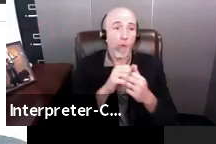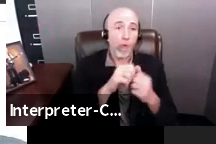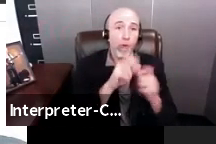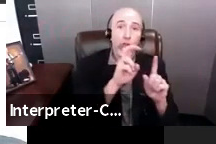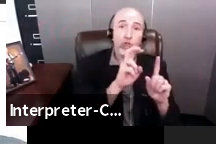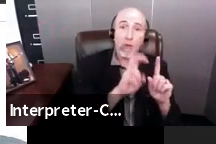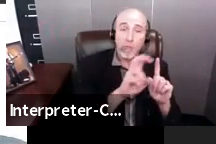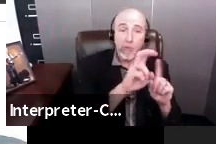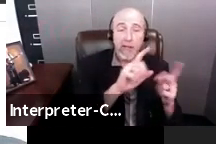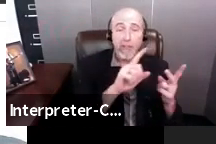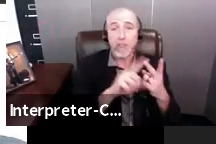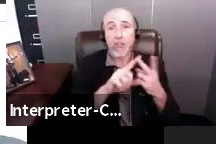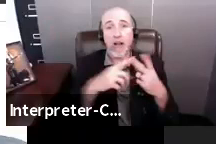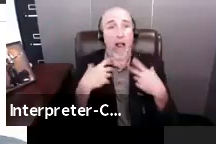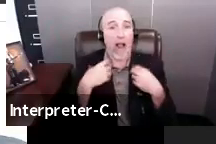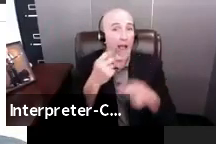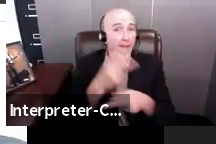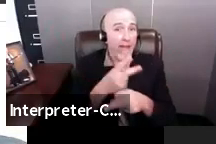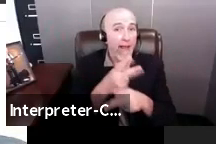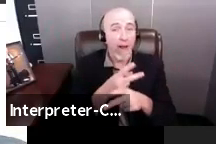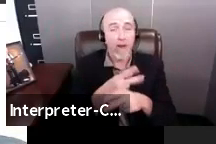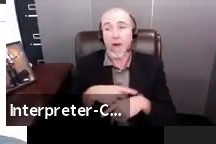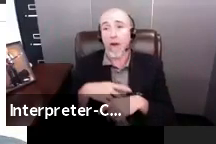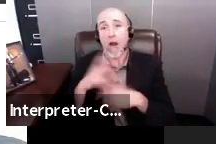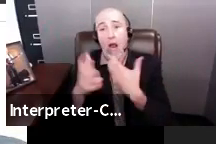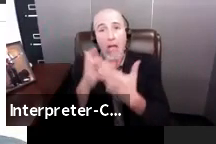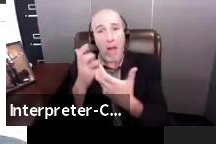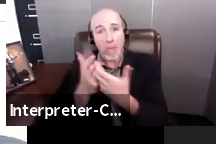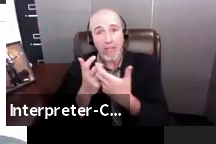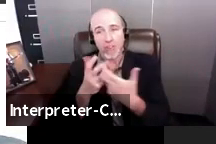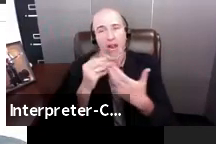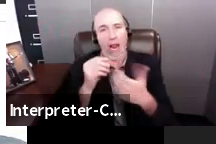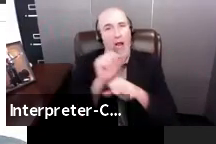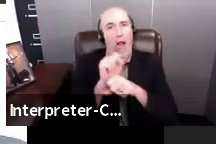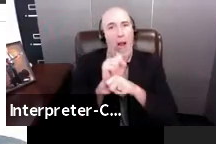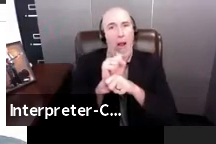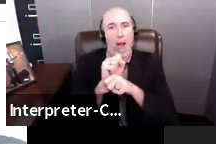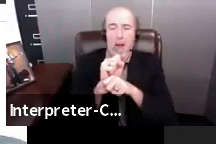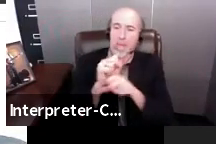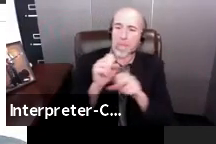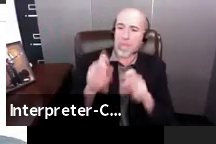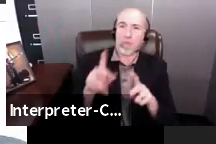public accommodations, and employment opportunities for people with disabilities.